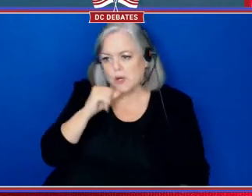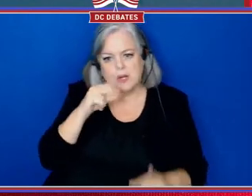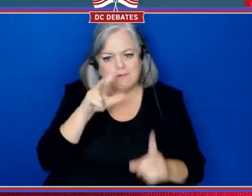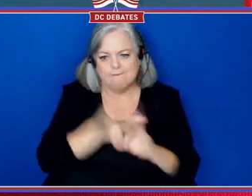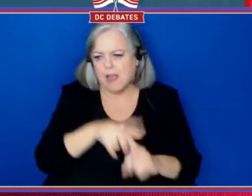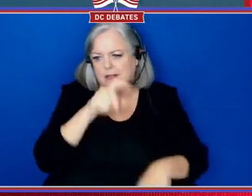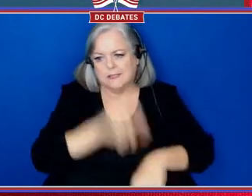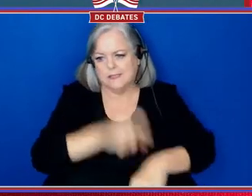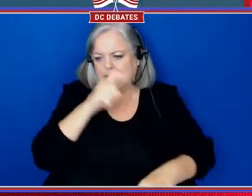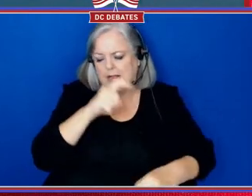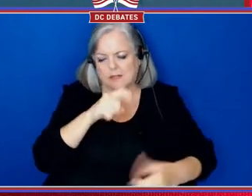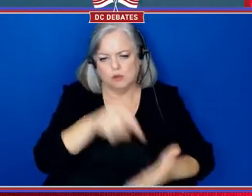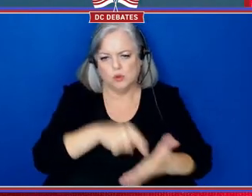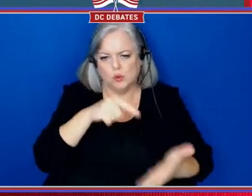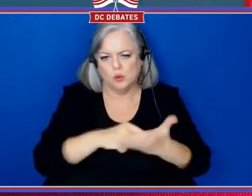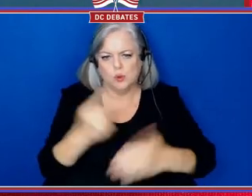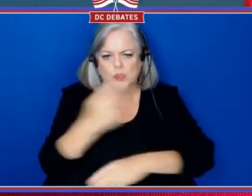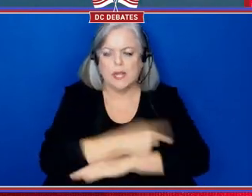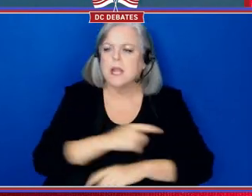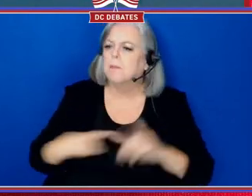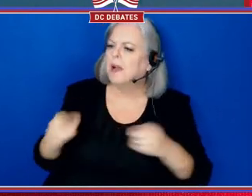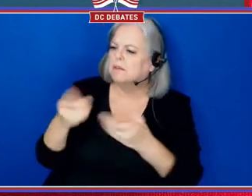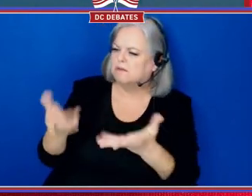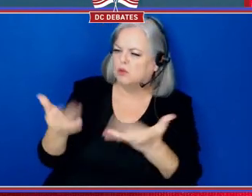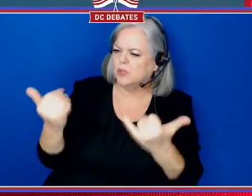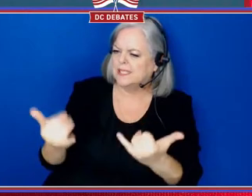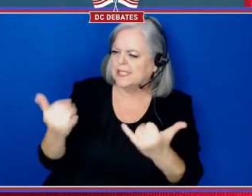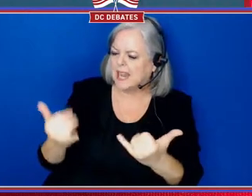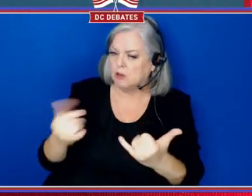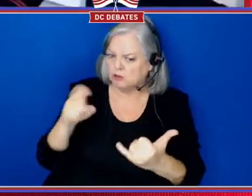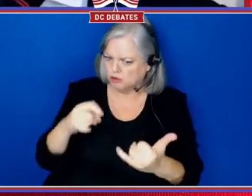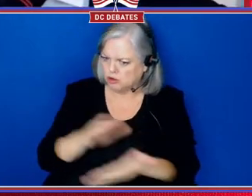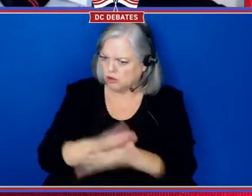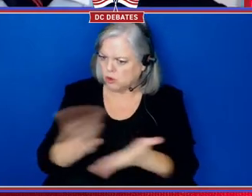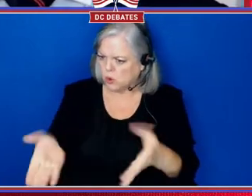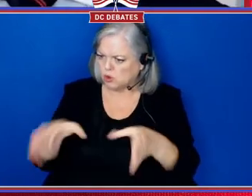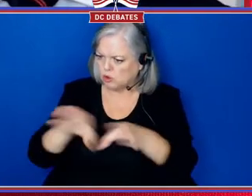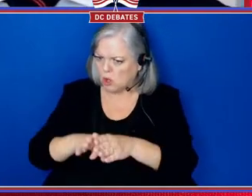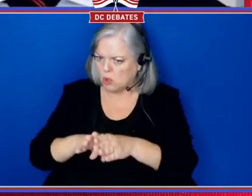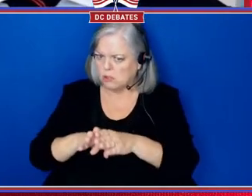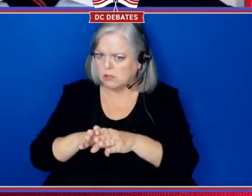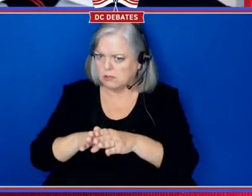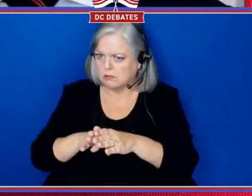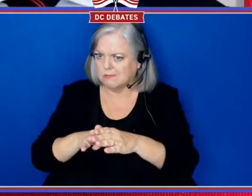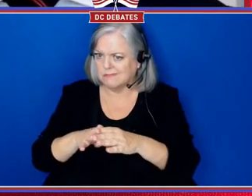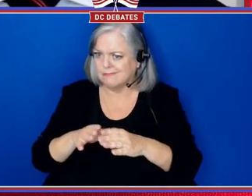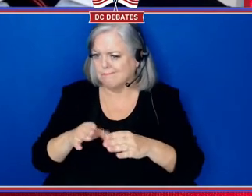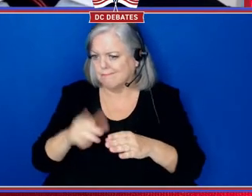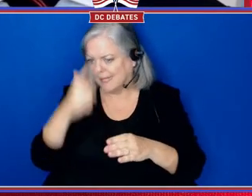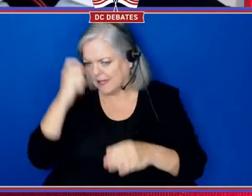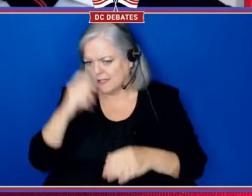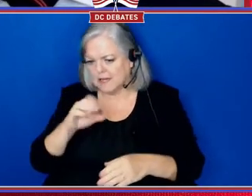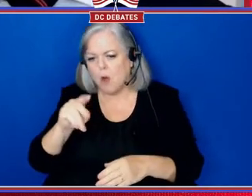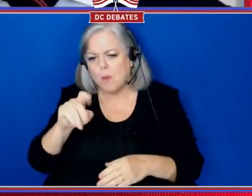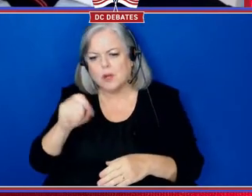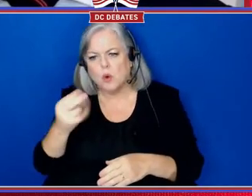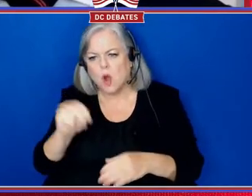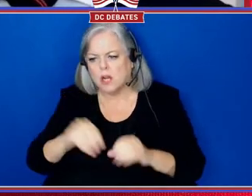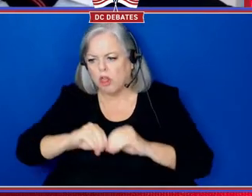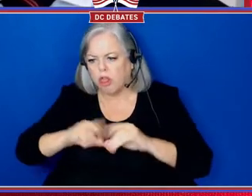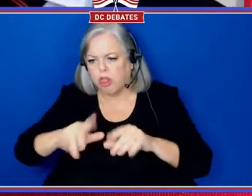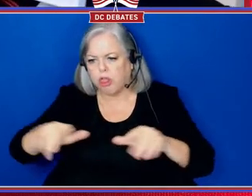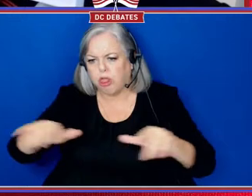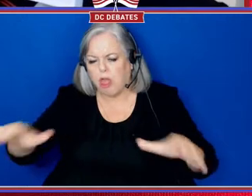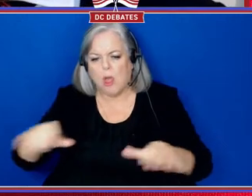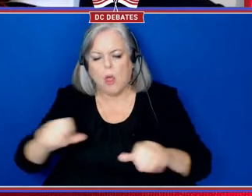often during the Omicron wave? And how will you help the students who have fallen behind academically or developmentally because of school closures during